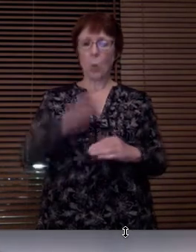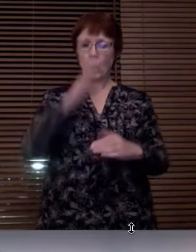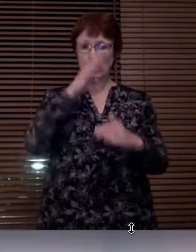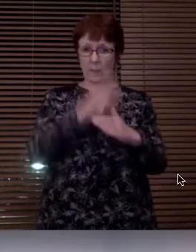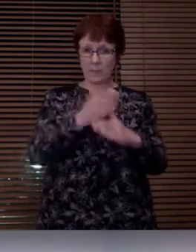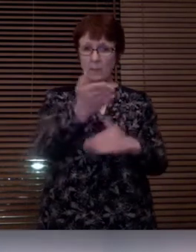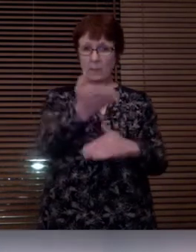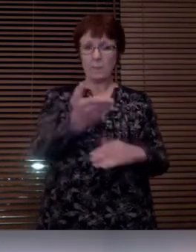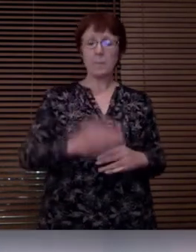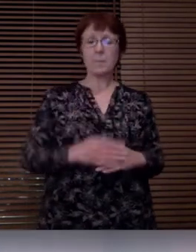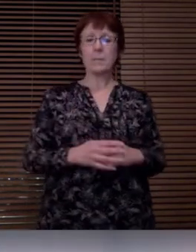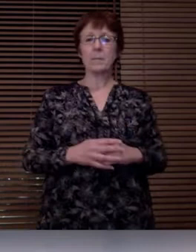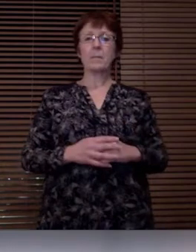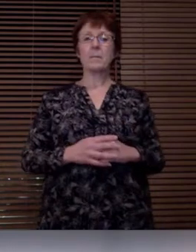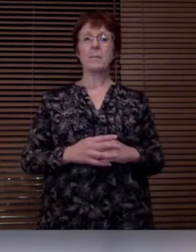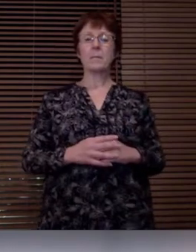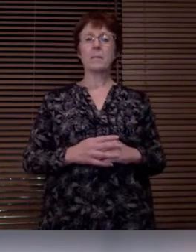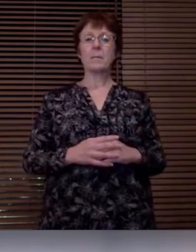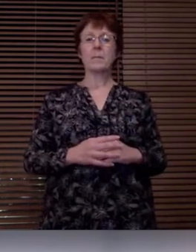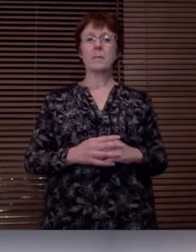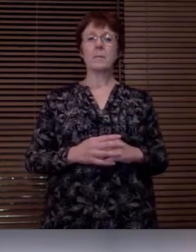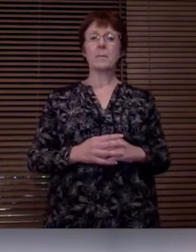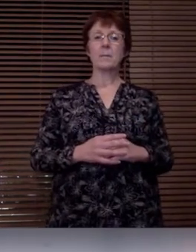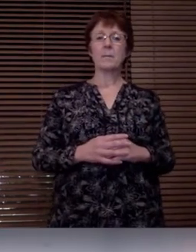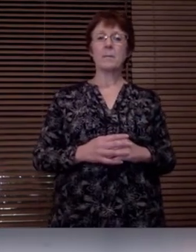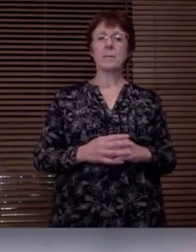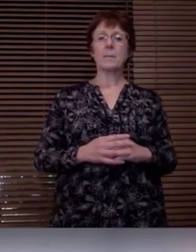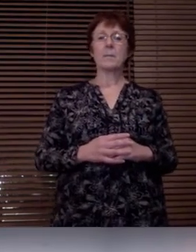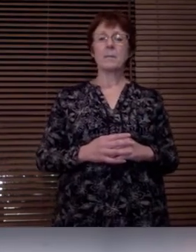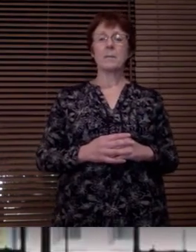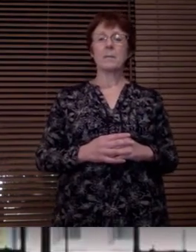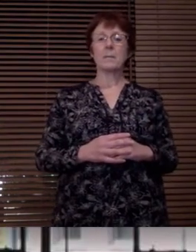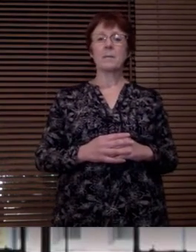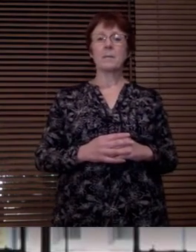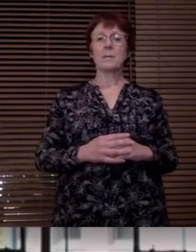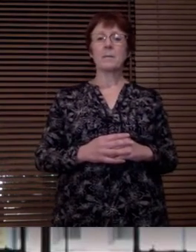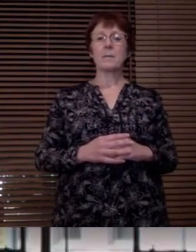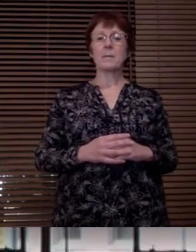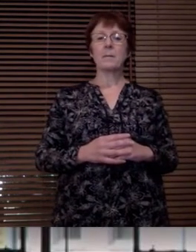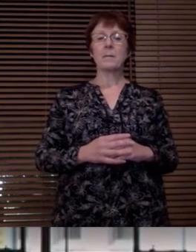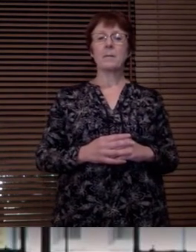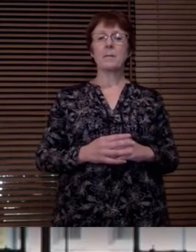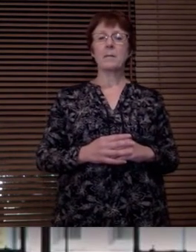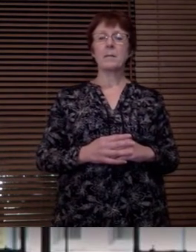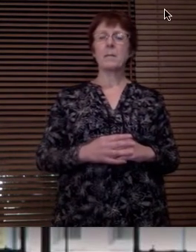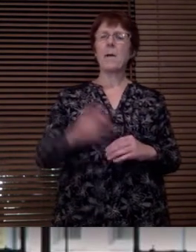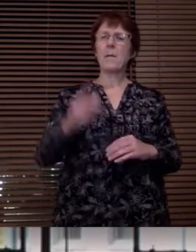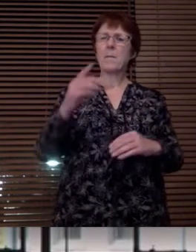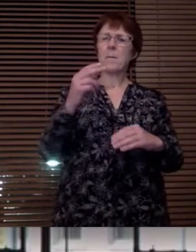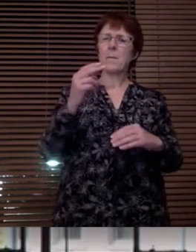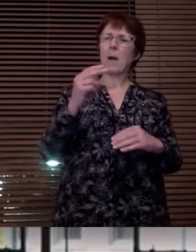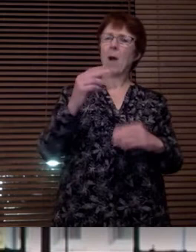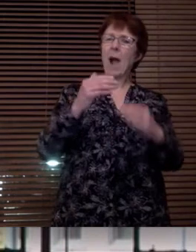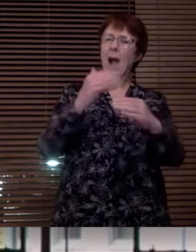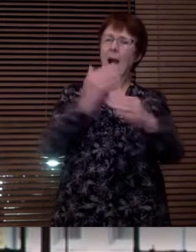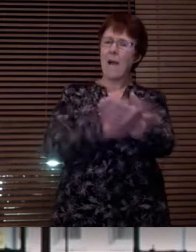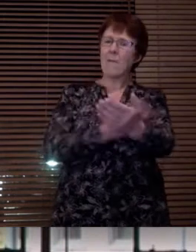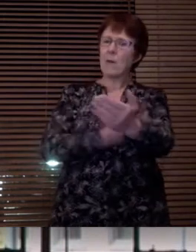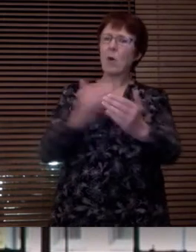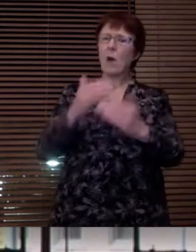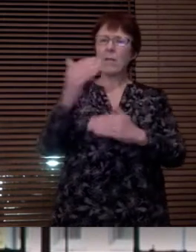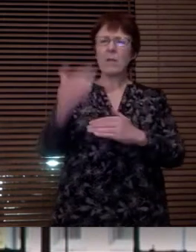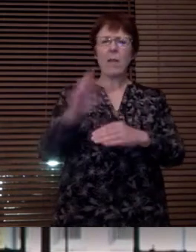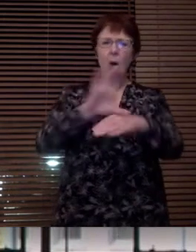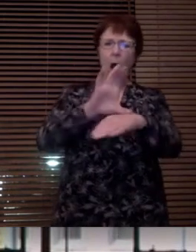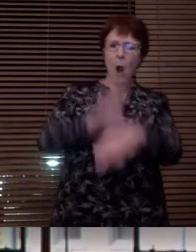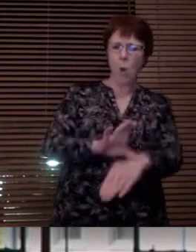from knuckles, just to the backs of the hands, up and down. Like I say guys, we're going to be putting a lot of pressure, and don't worry too much if you feel